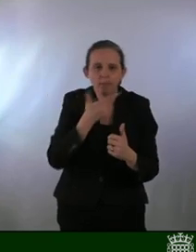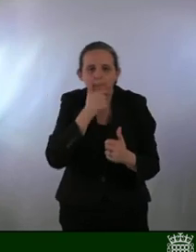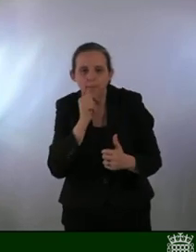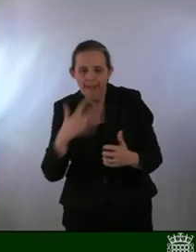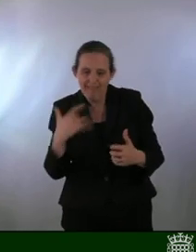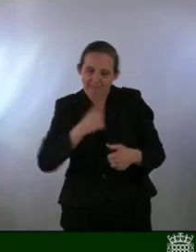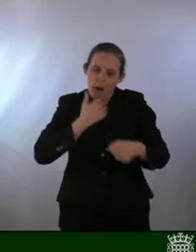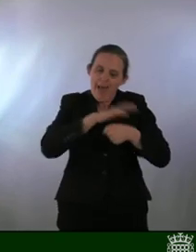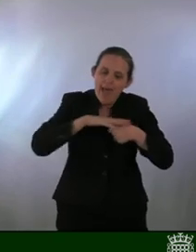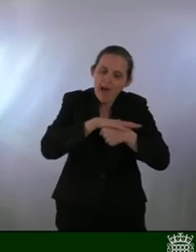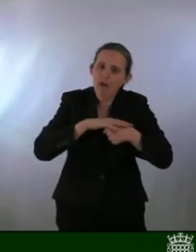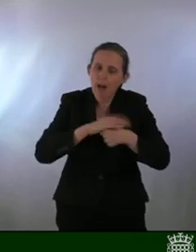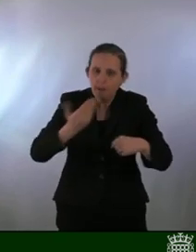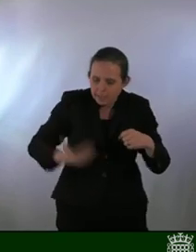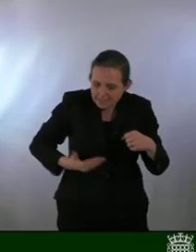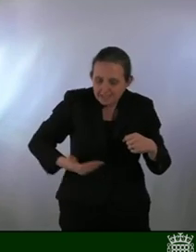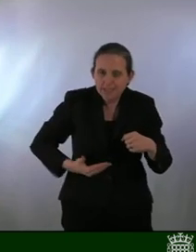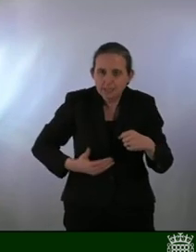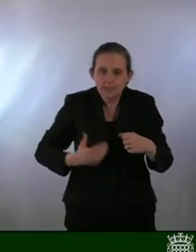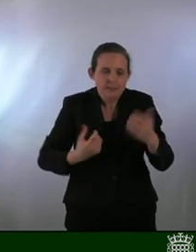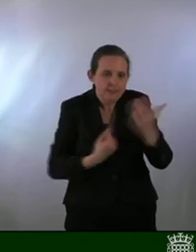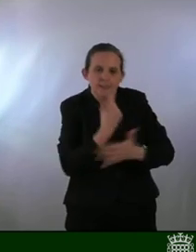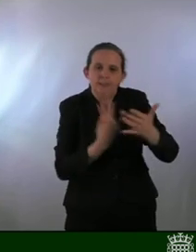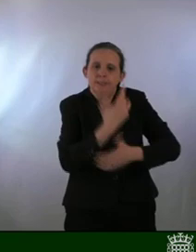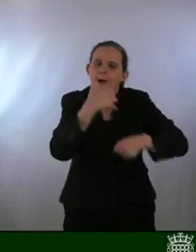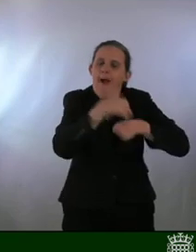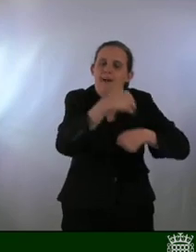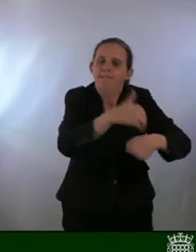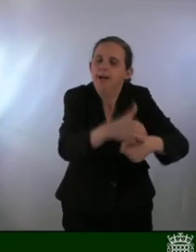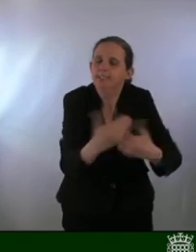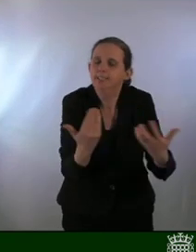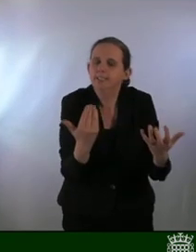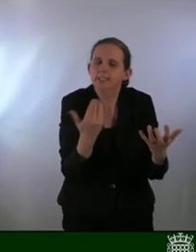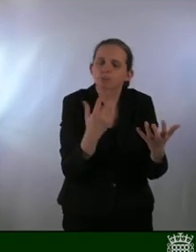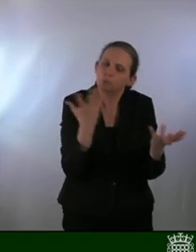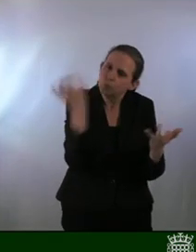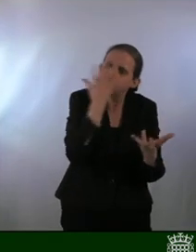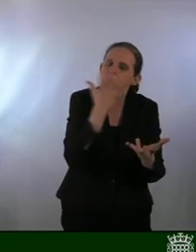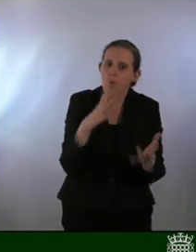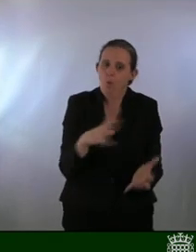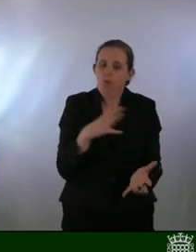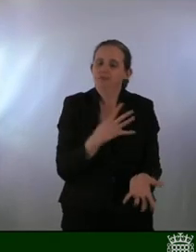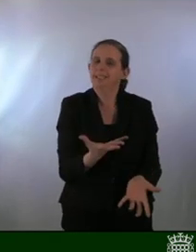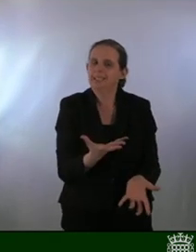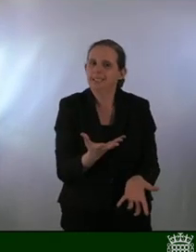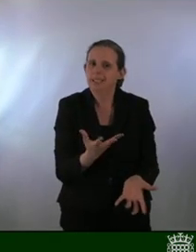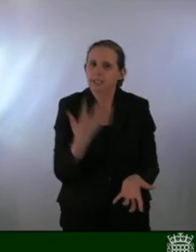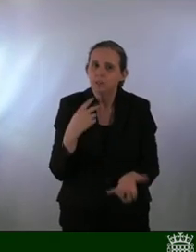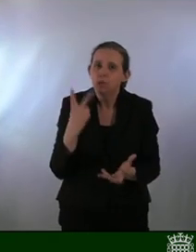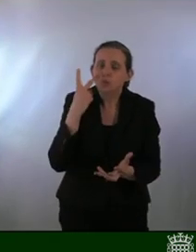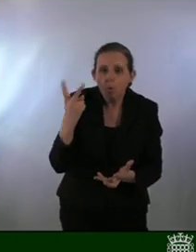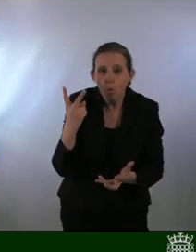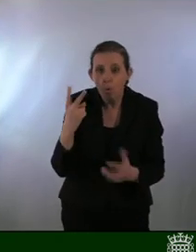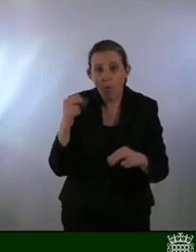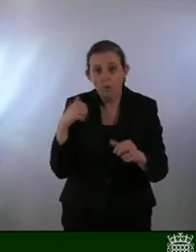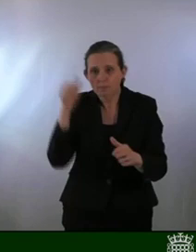constituencies that are already facing the brunt of this virus. And we saw from the collapse of Flybe